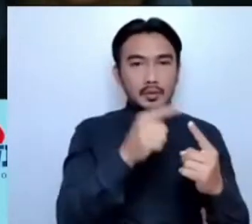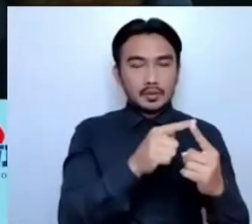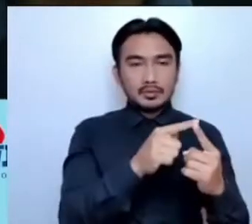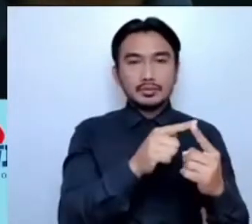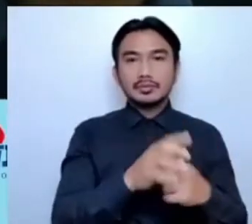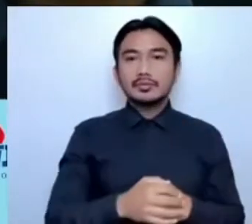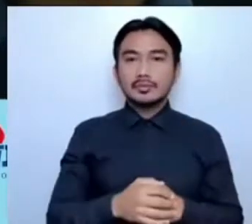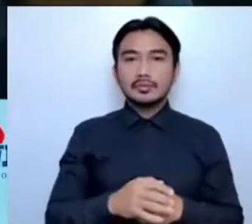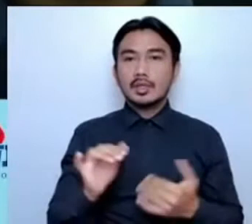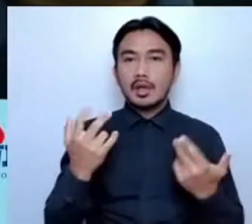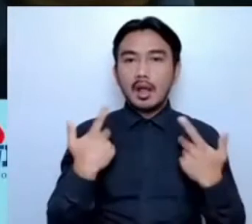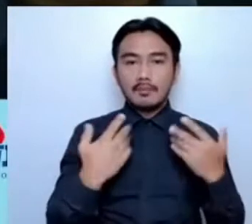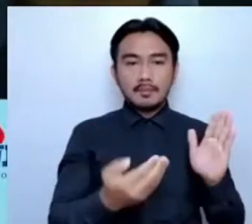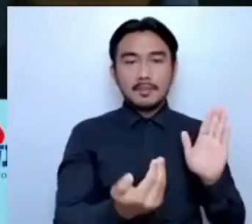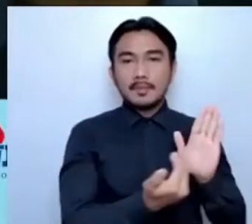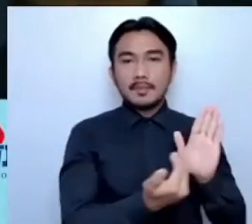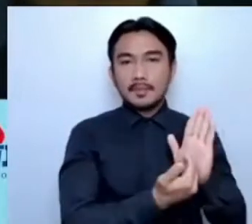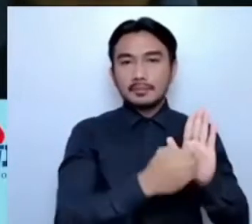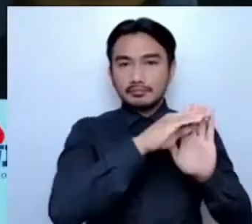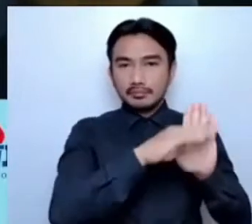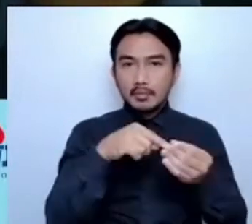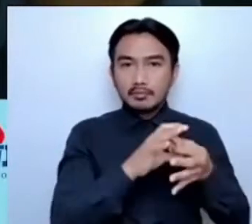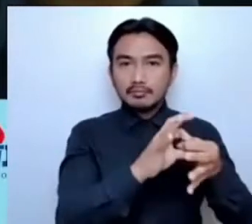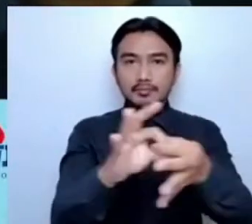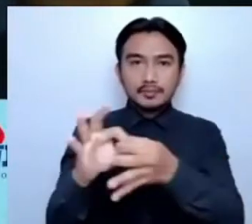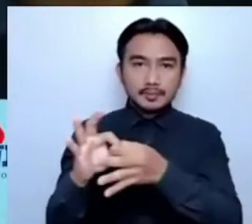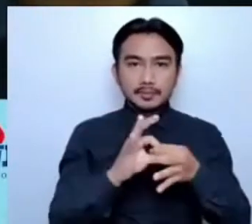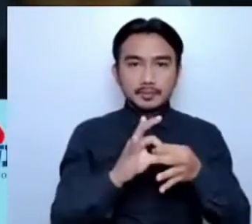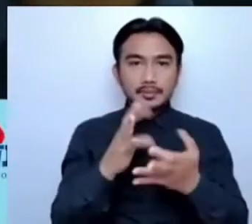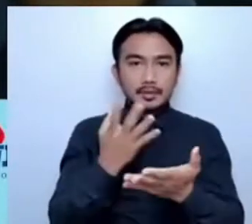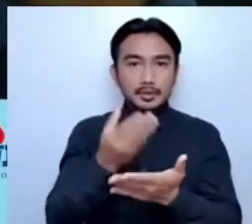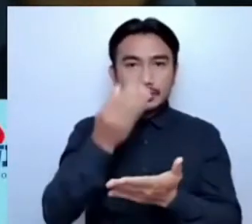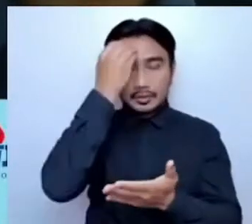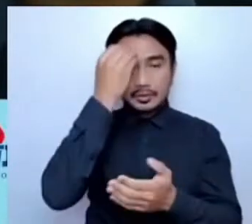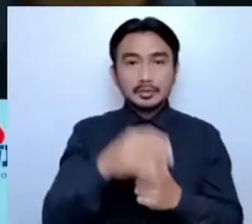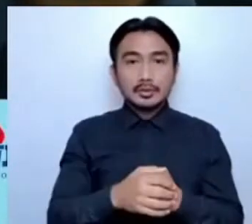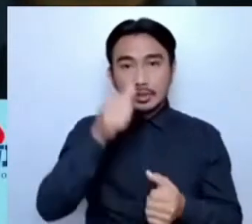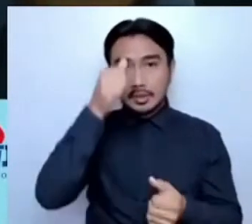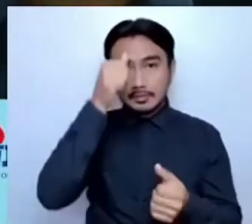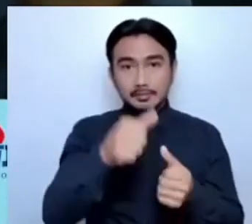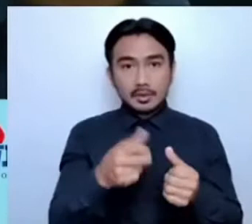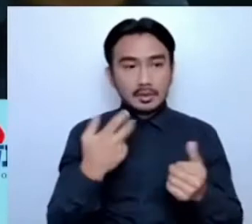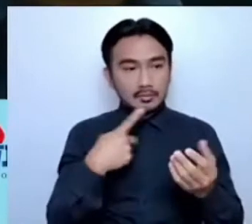all elements of collaborative learning. Take note of those descriptors: